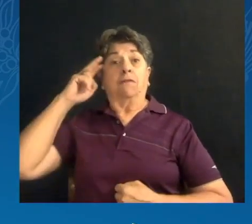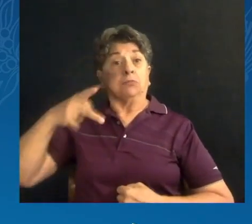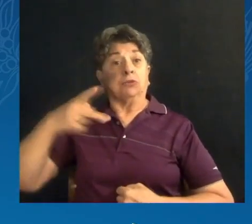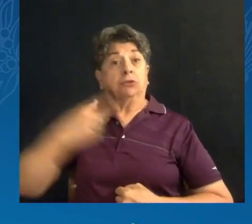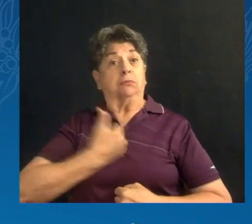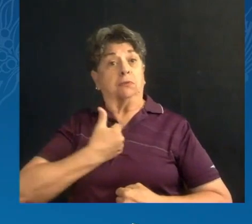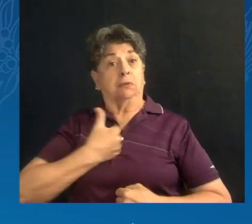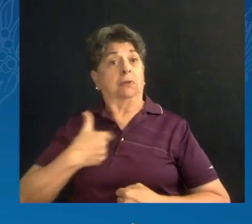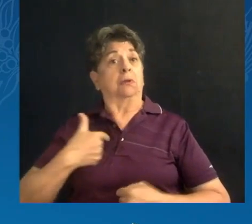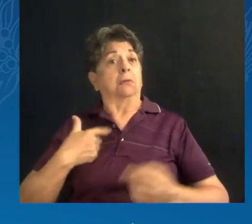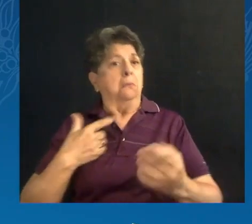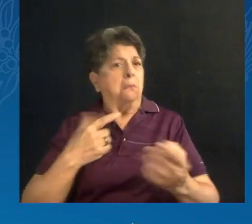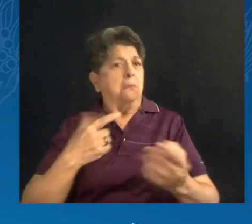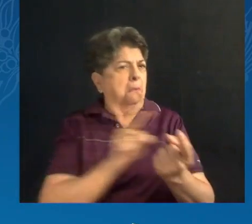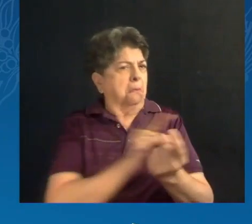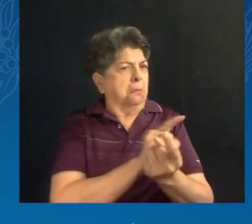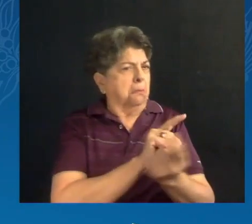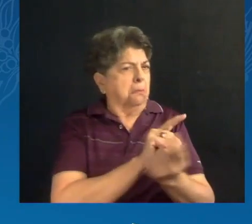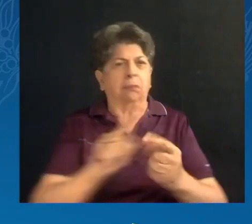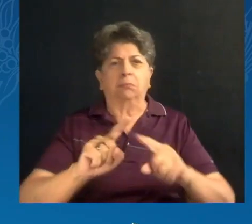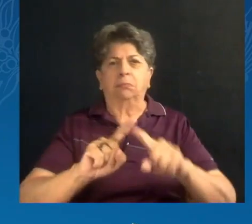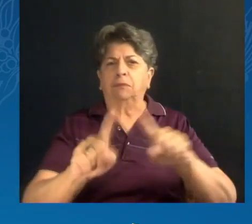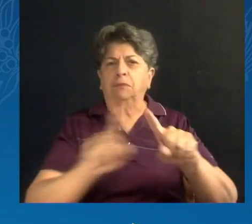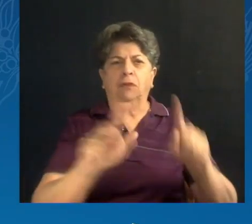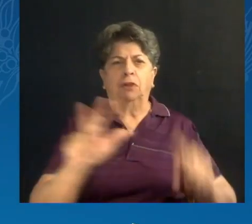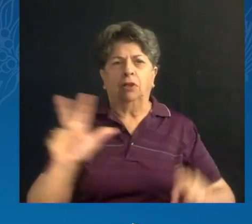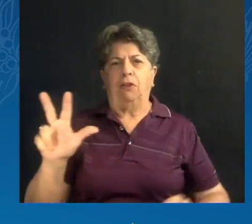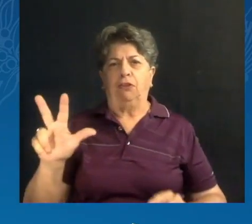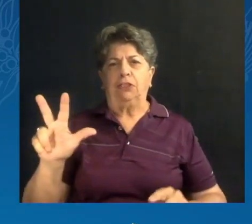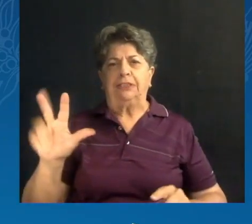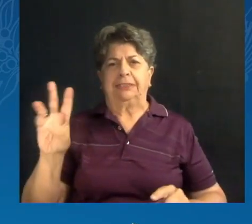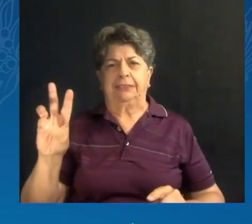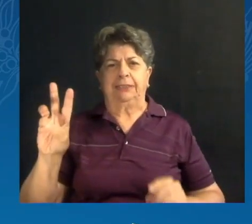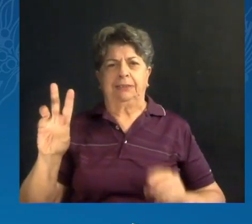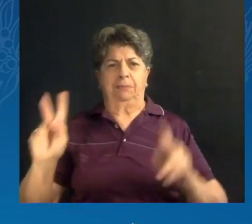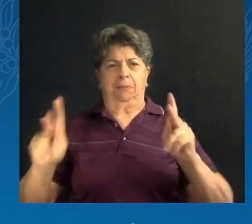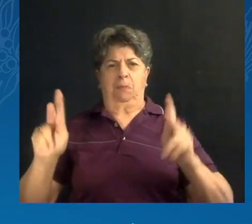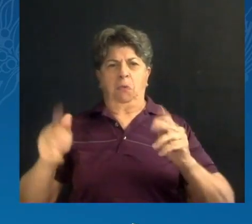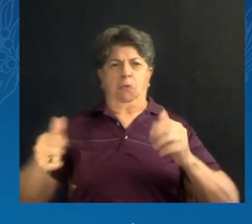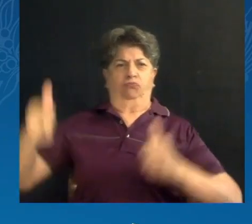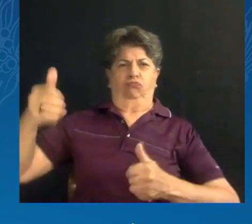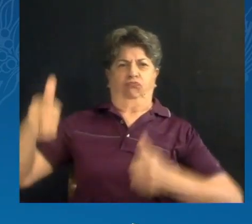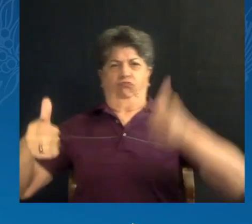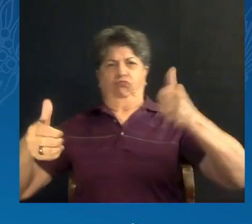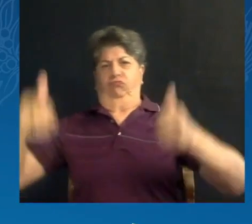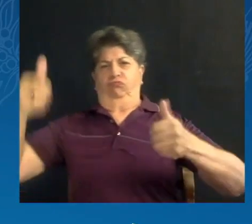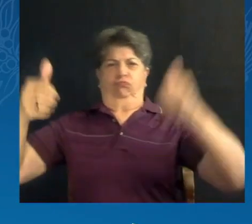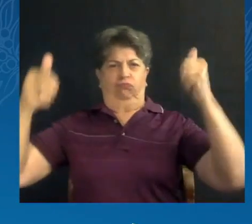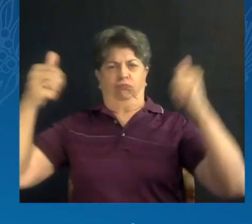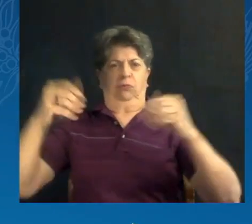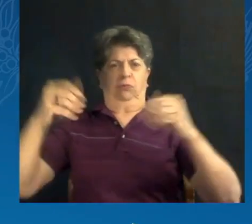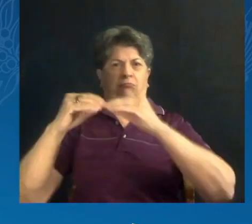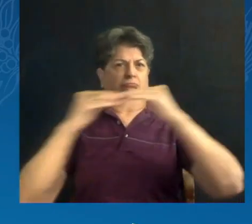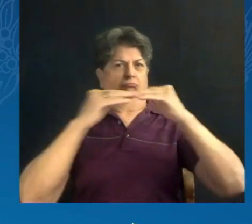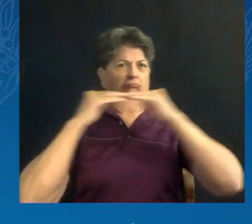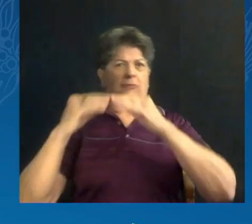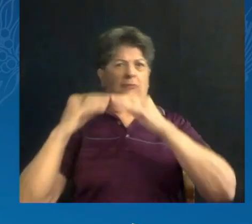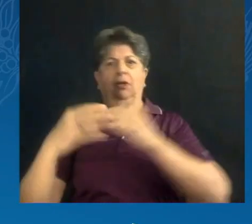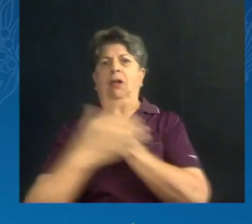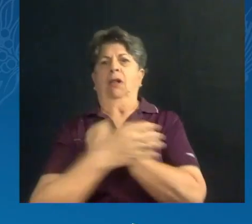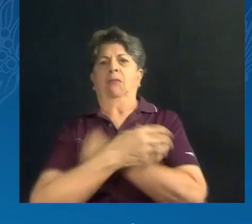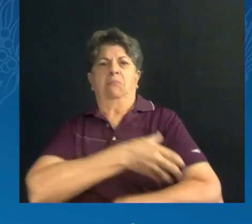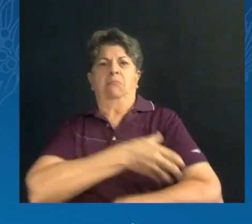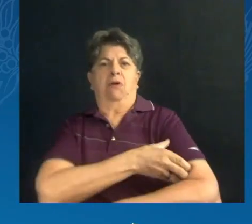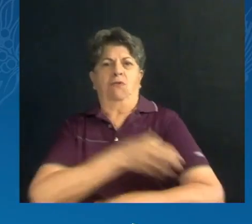in Washington and in the region in bilateral meetings such as this one and at multilateral summits. Since we